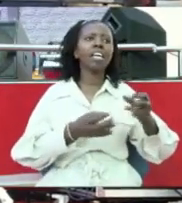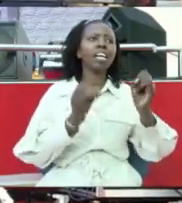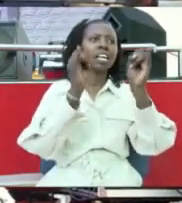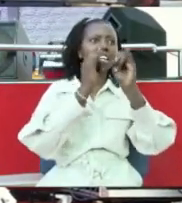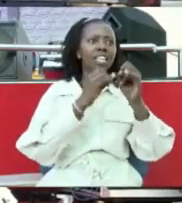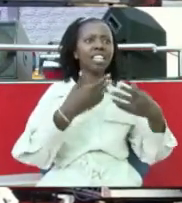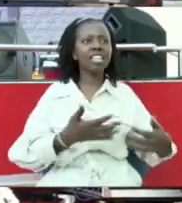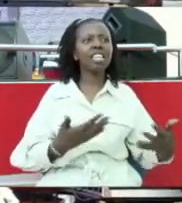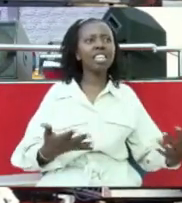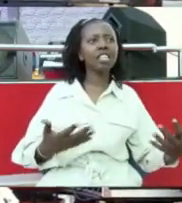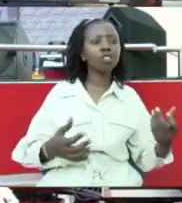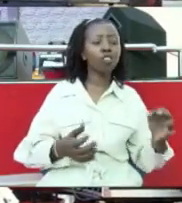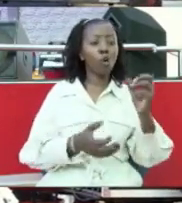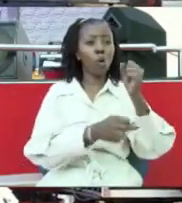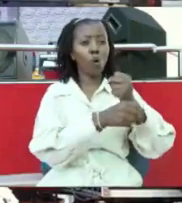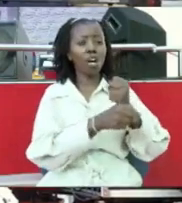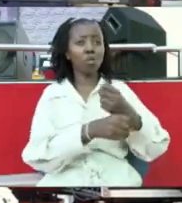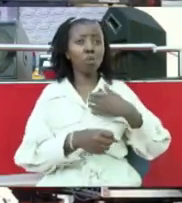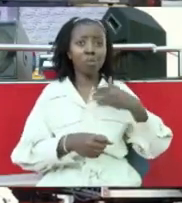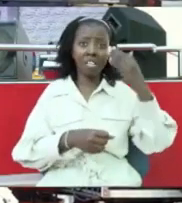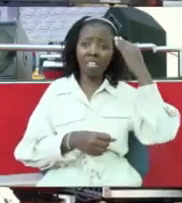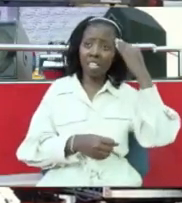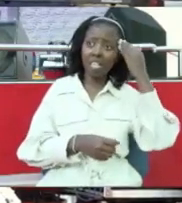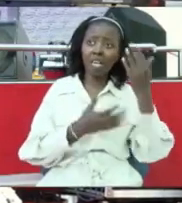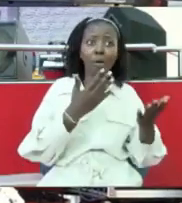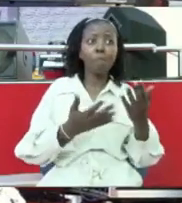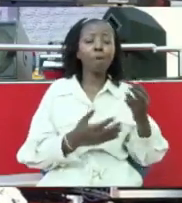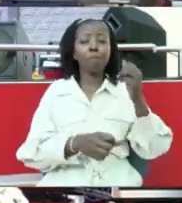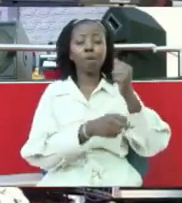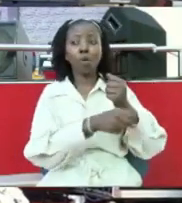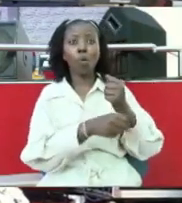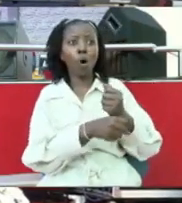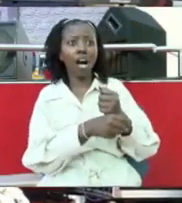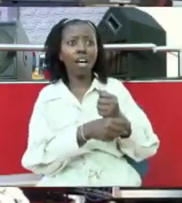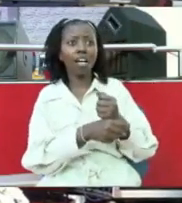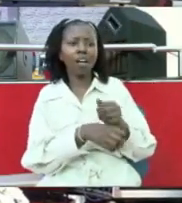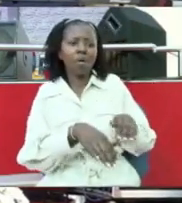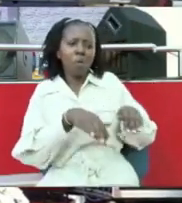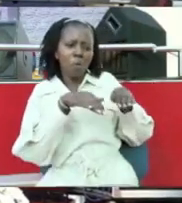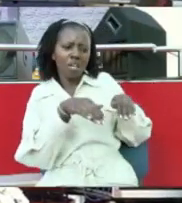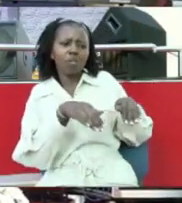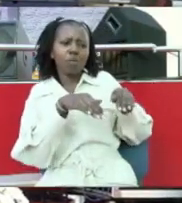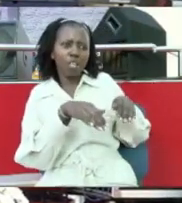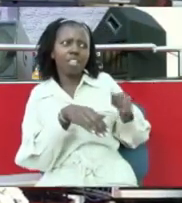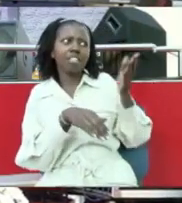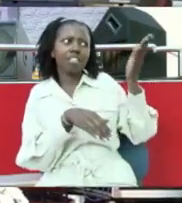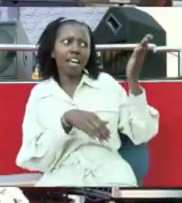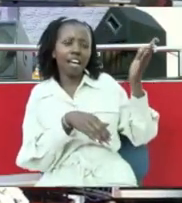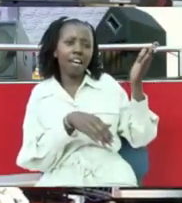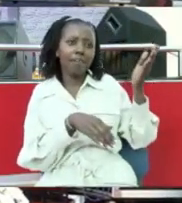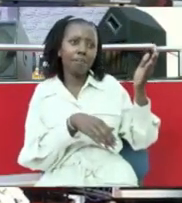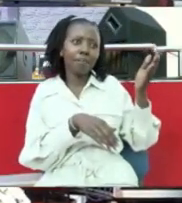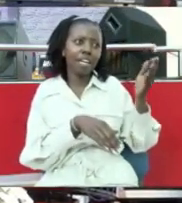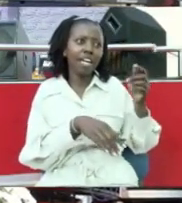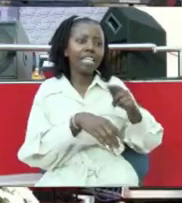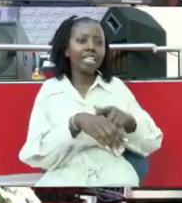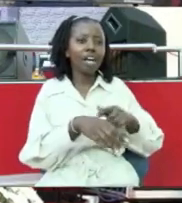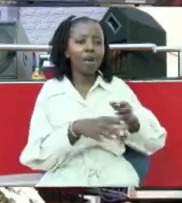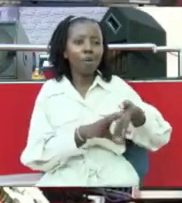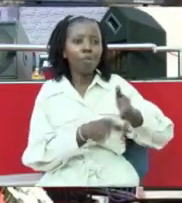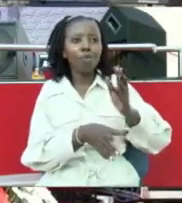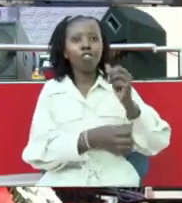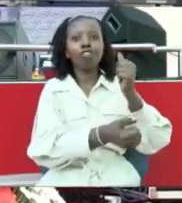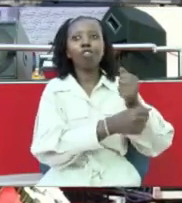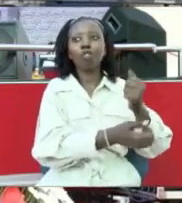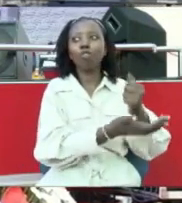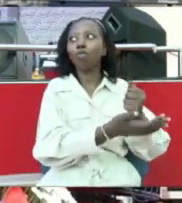hizo. Sasa mimi naweza fikiria hiyo kazi ya World Bank nimtegee hapo hapa hill. Akitoka tu niende kanisa